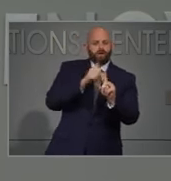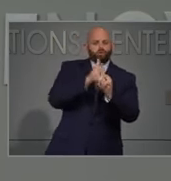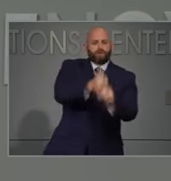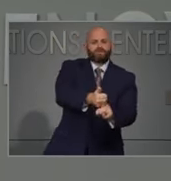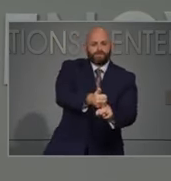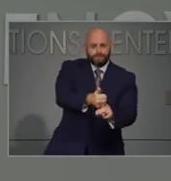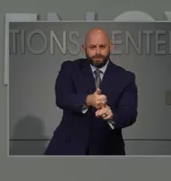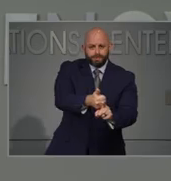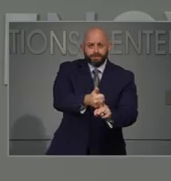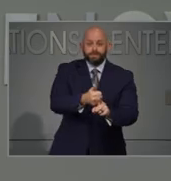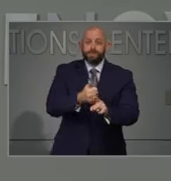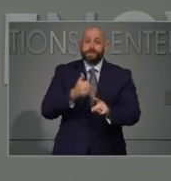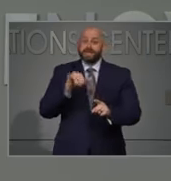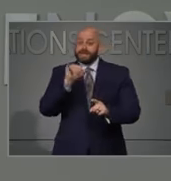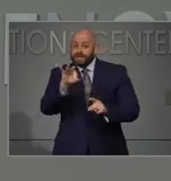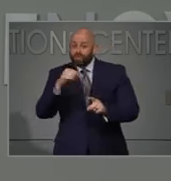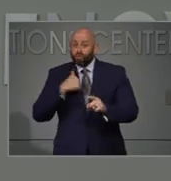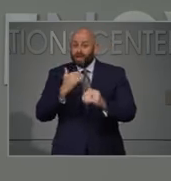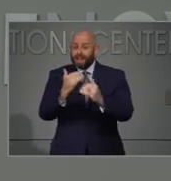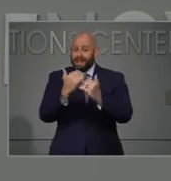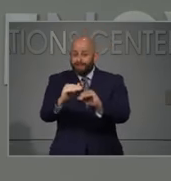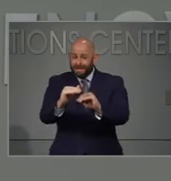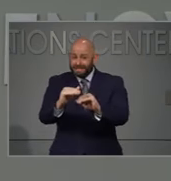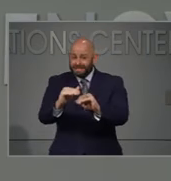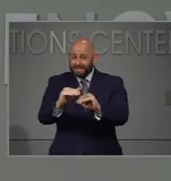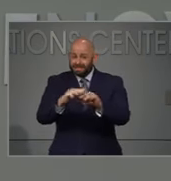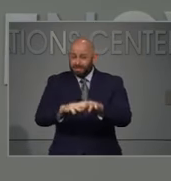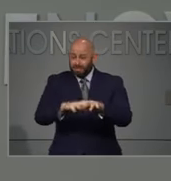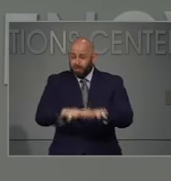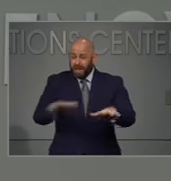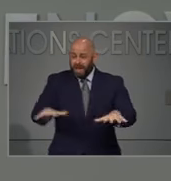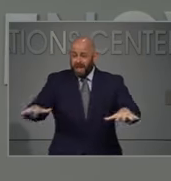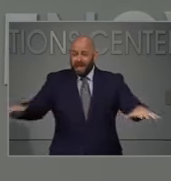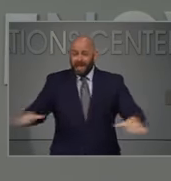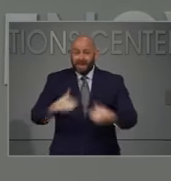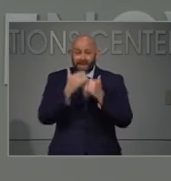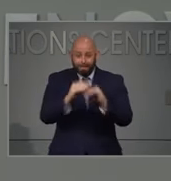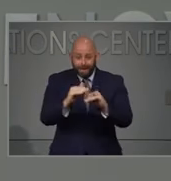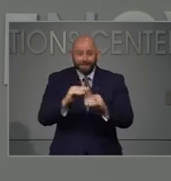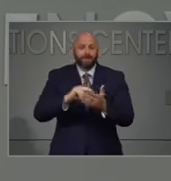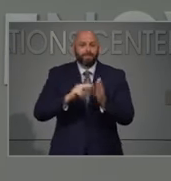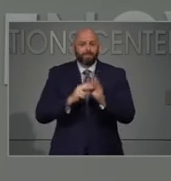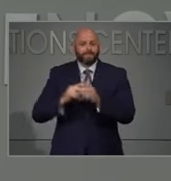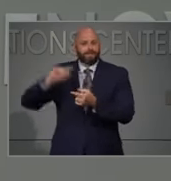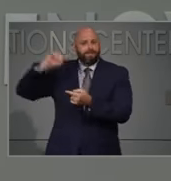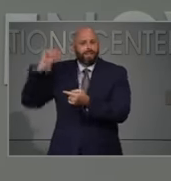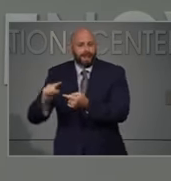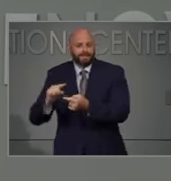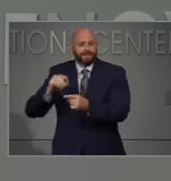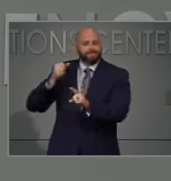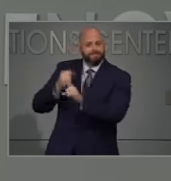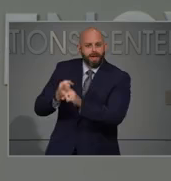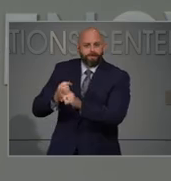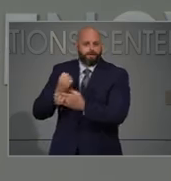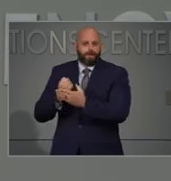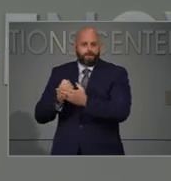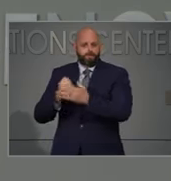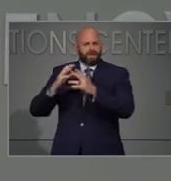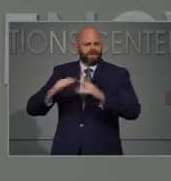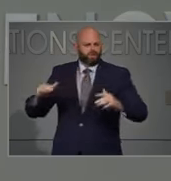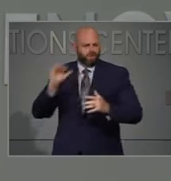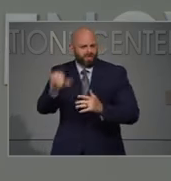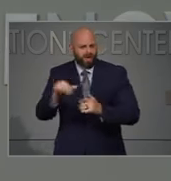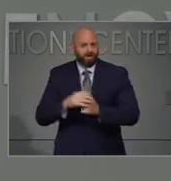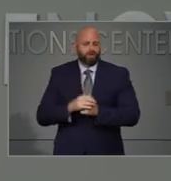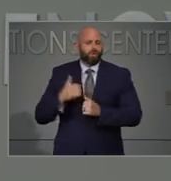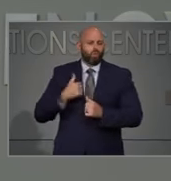level low, we won't have as many new positives and thus less to contact trace from that. So we are trying to do